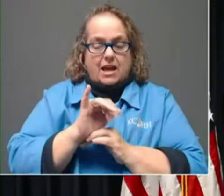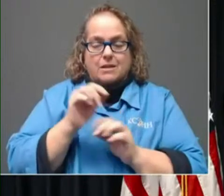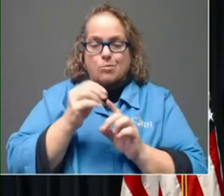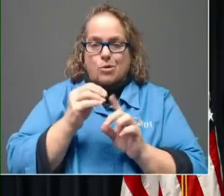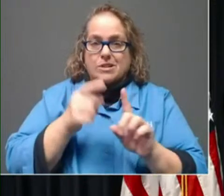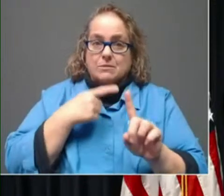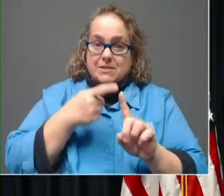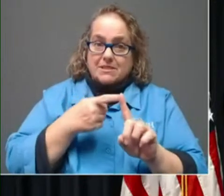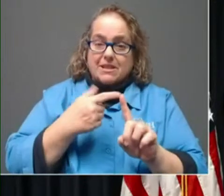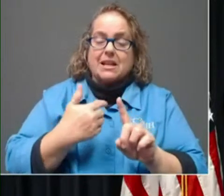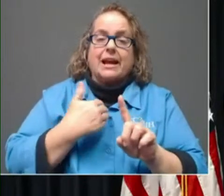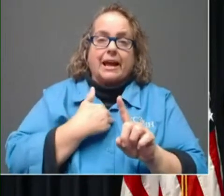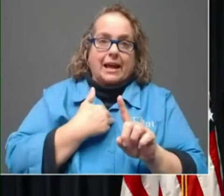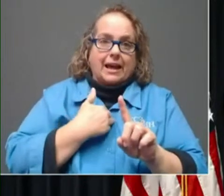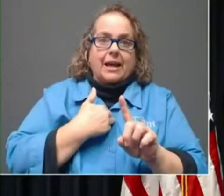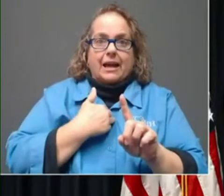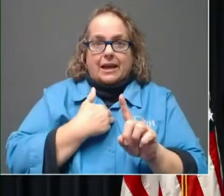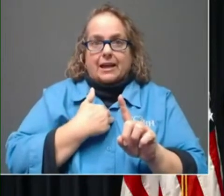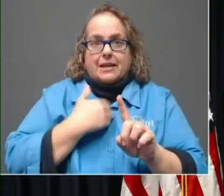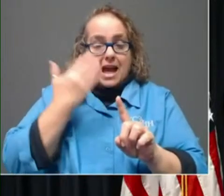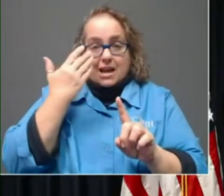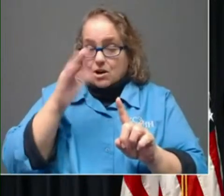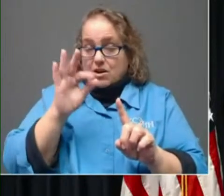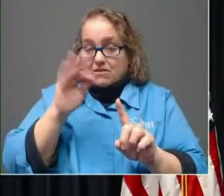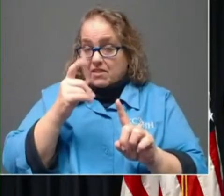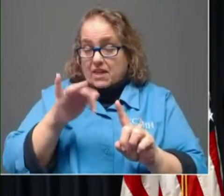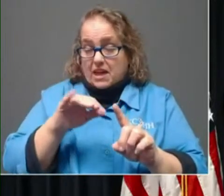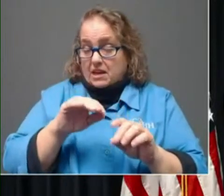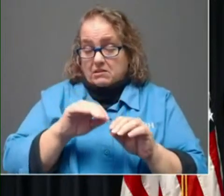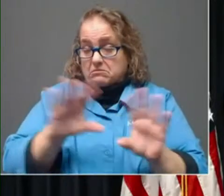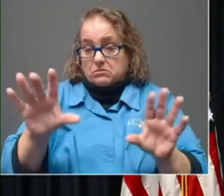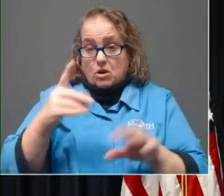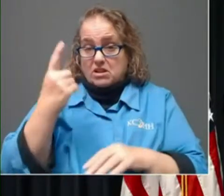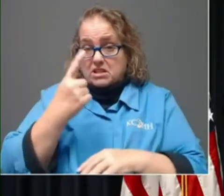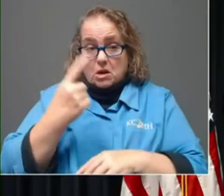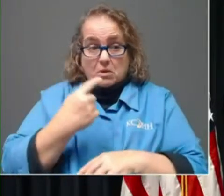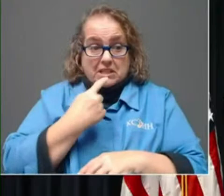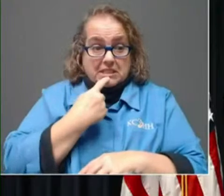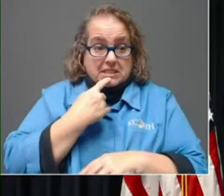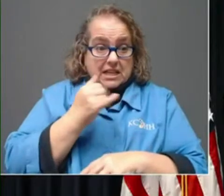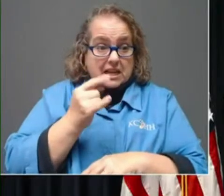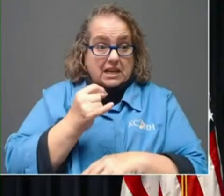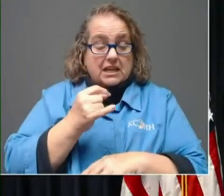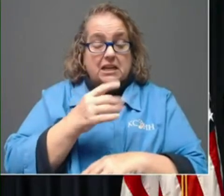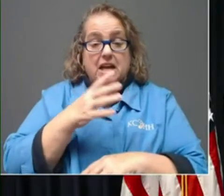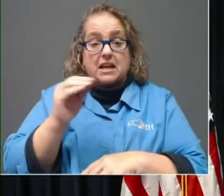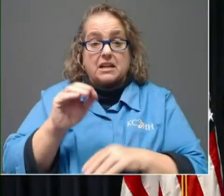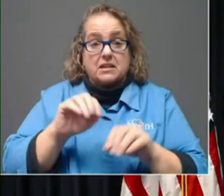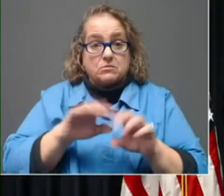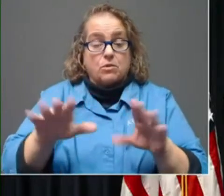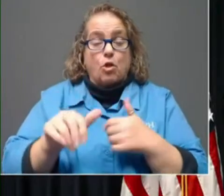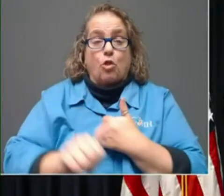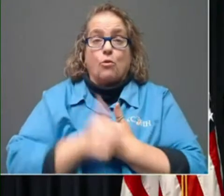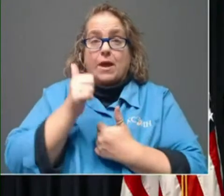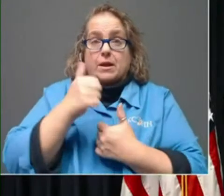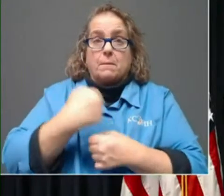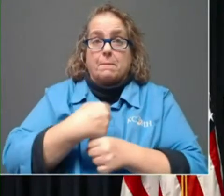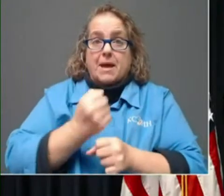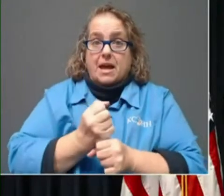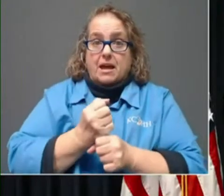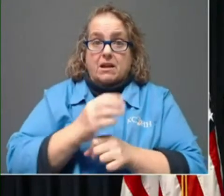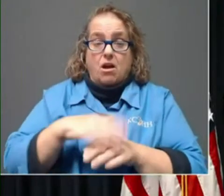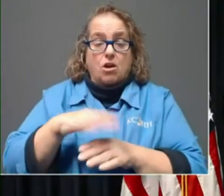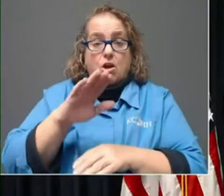I don't know if they put out or if somebody had it and put it out threats made on virtually all